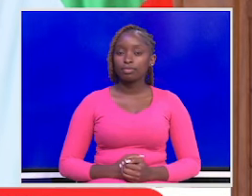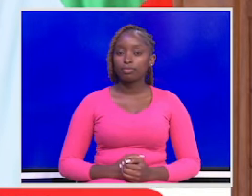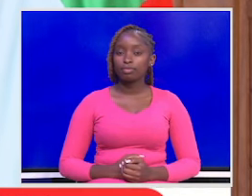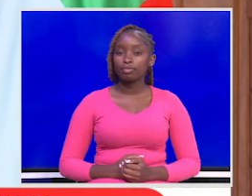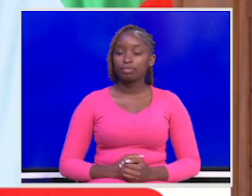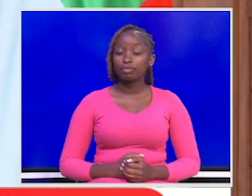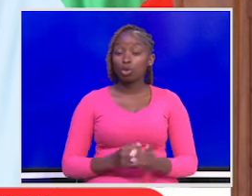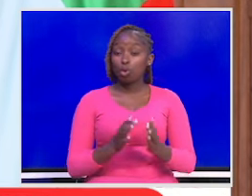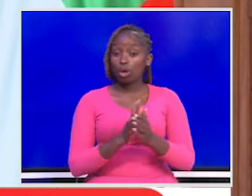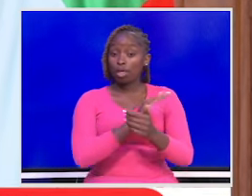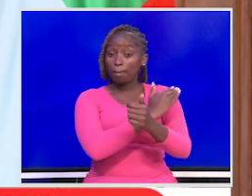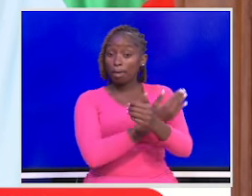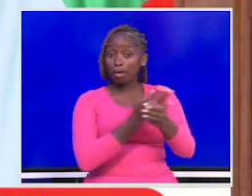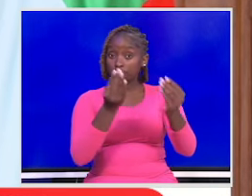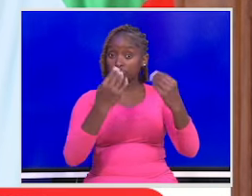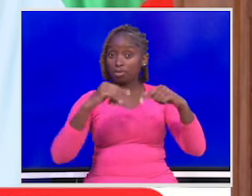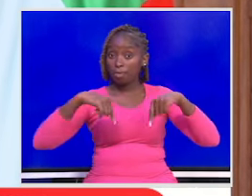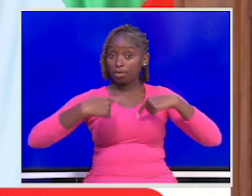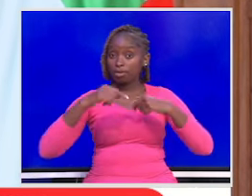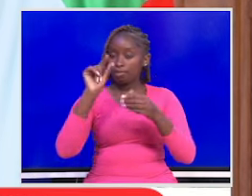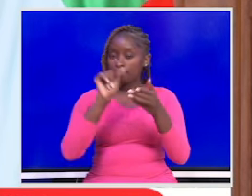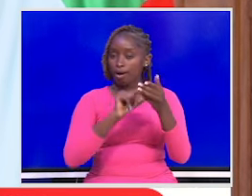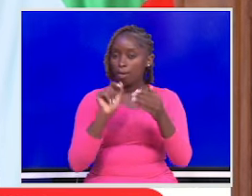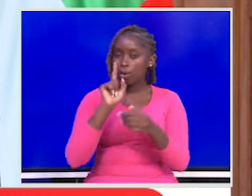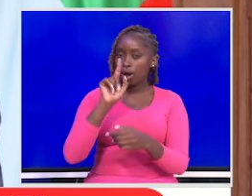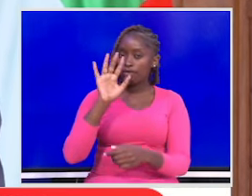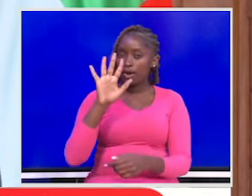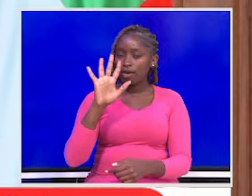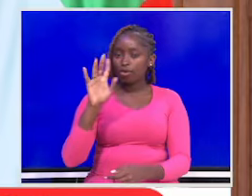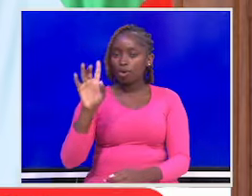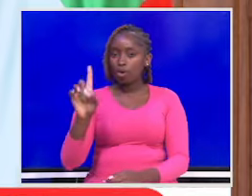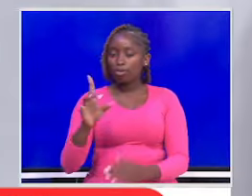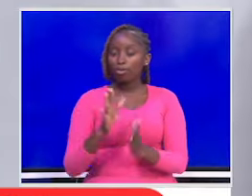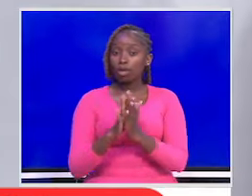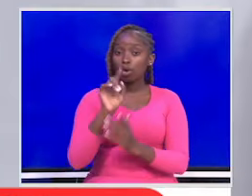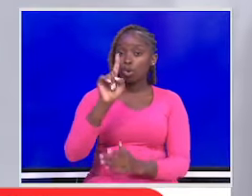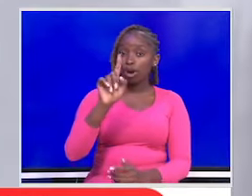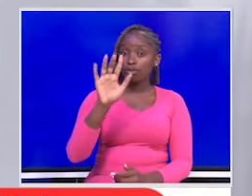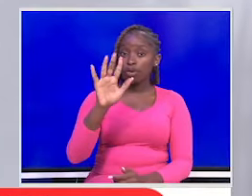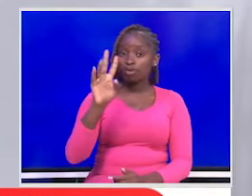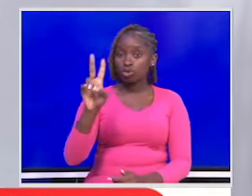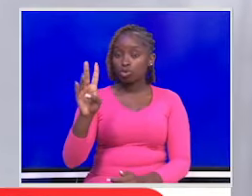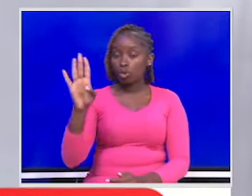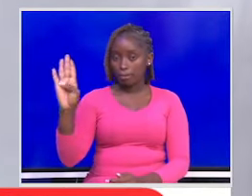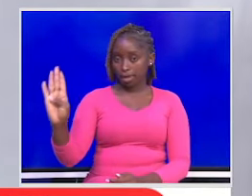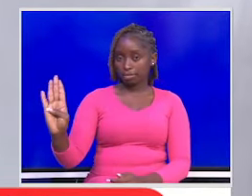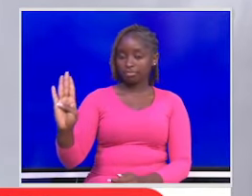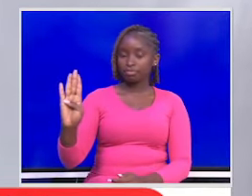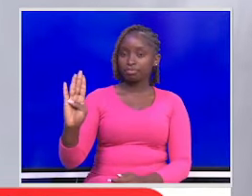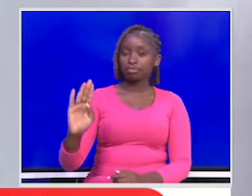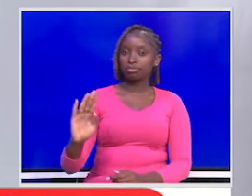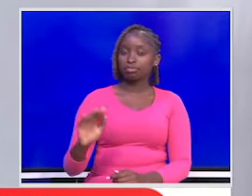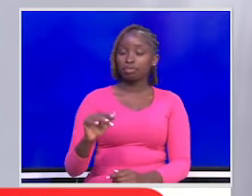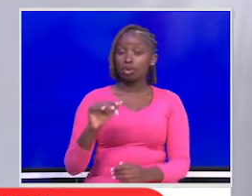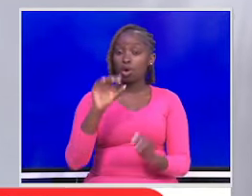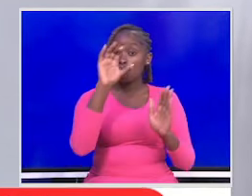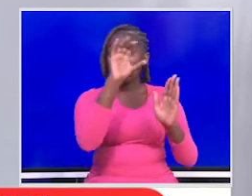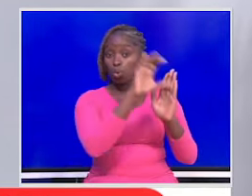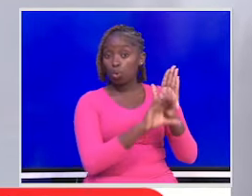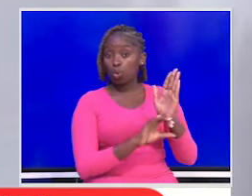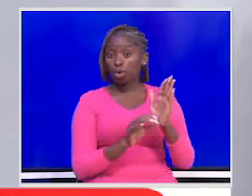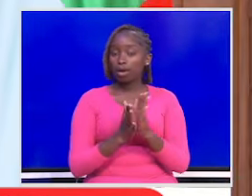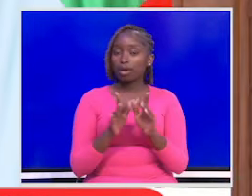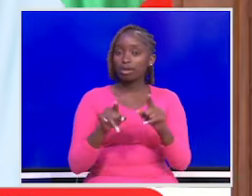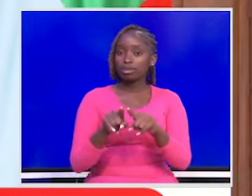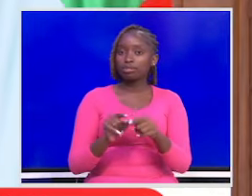given to me by Article 1521 and 1525B of the Constitution and